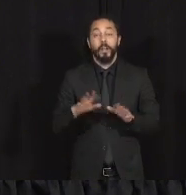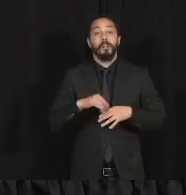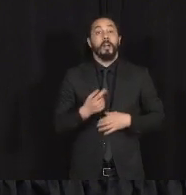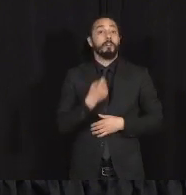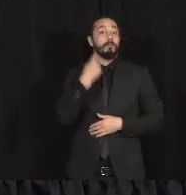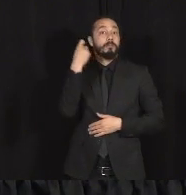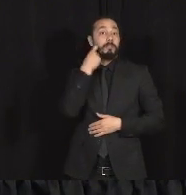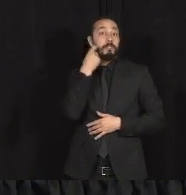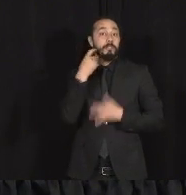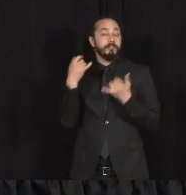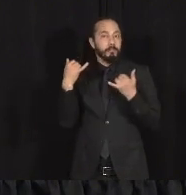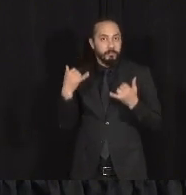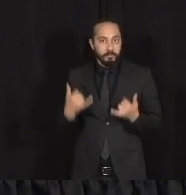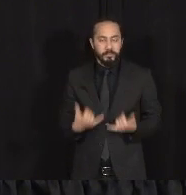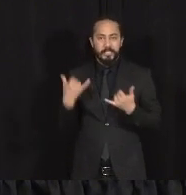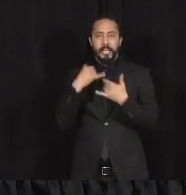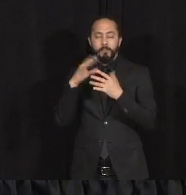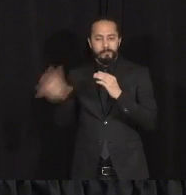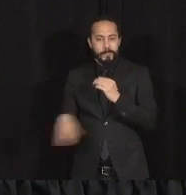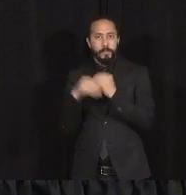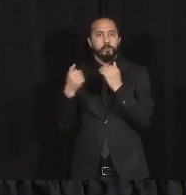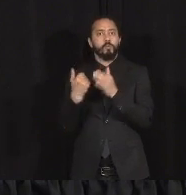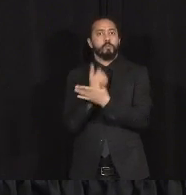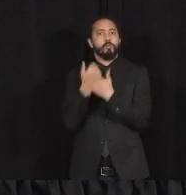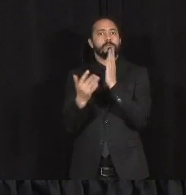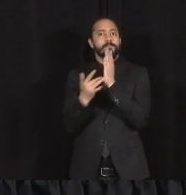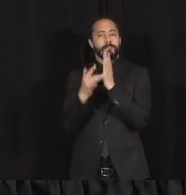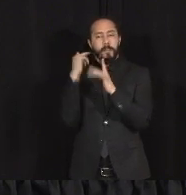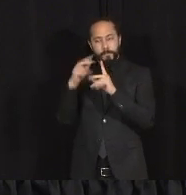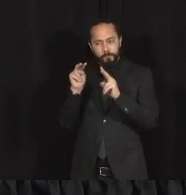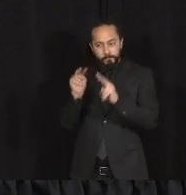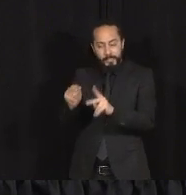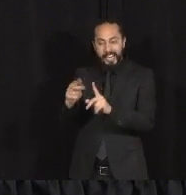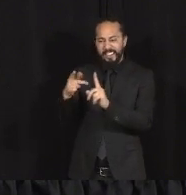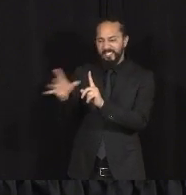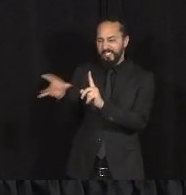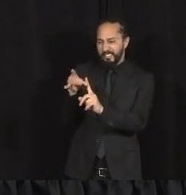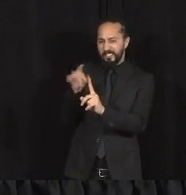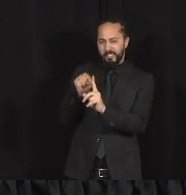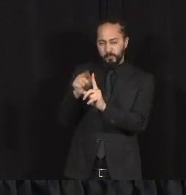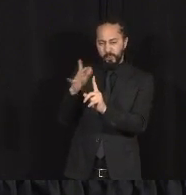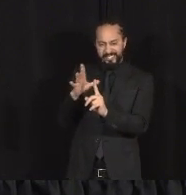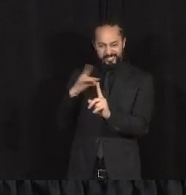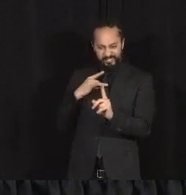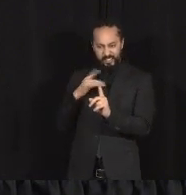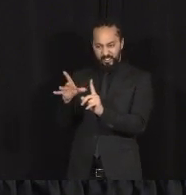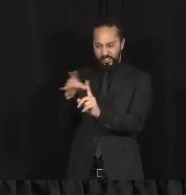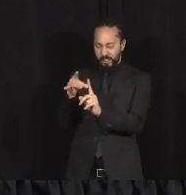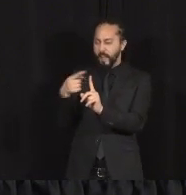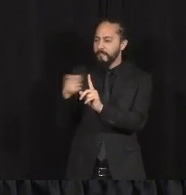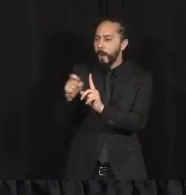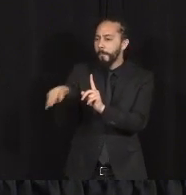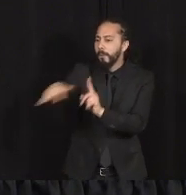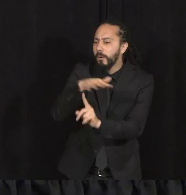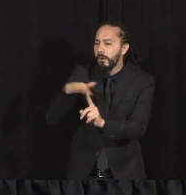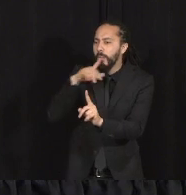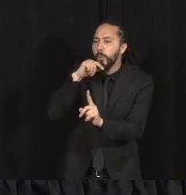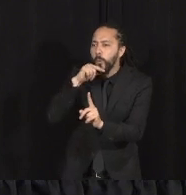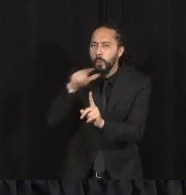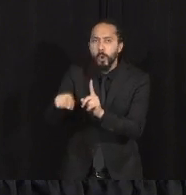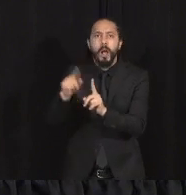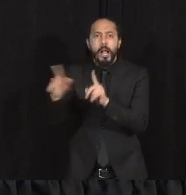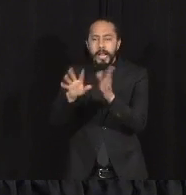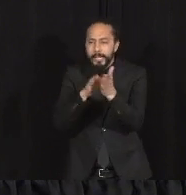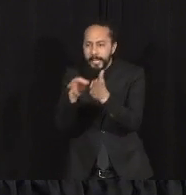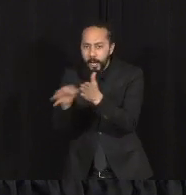place. We have seen the closure of parks and outdoor recreational facilities, and people have